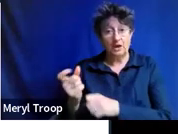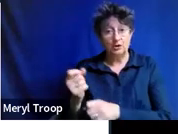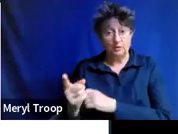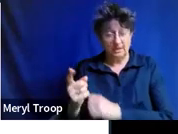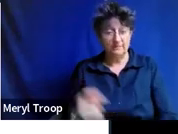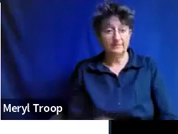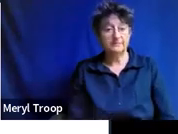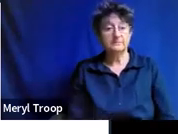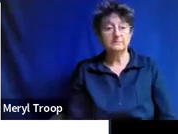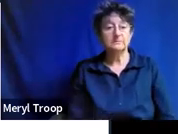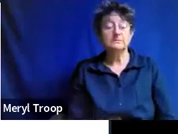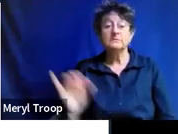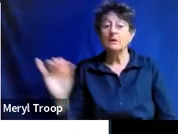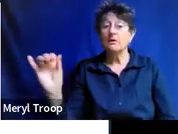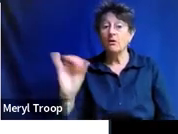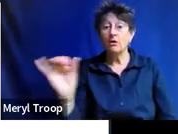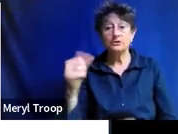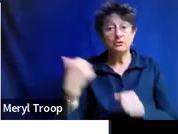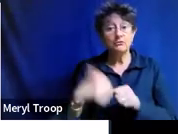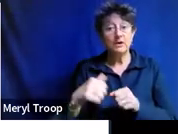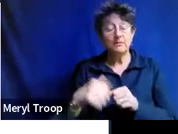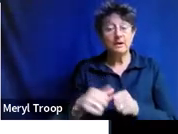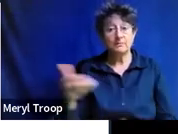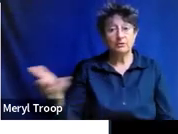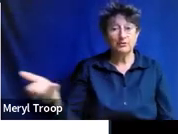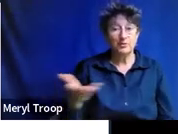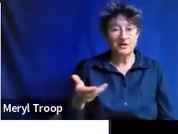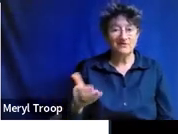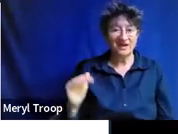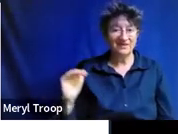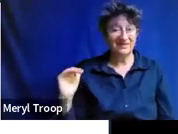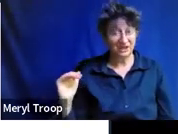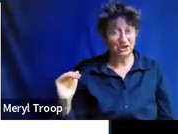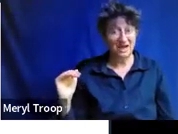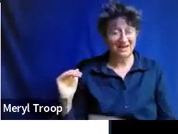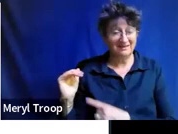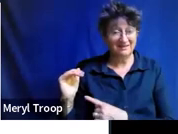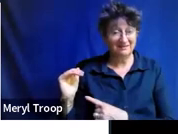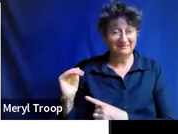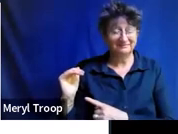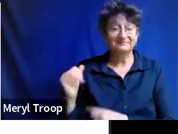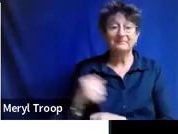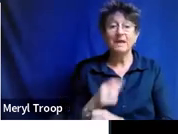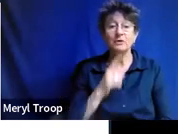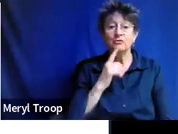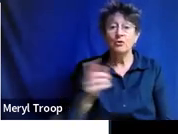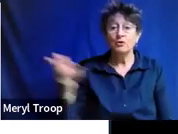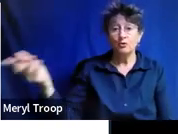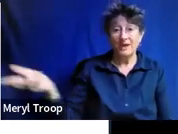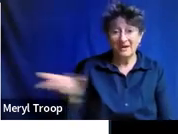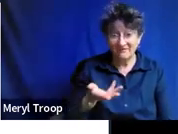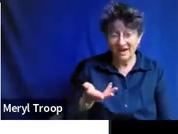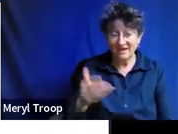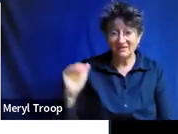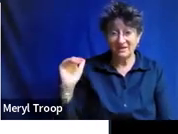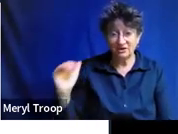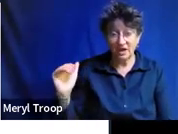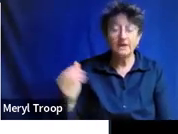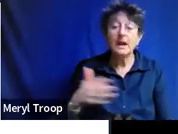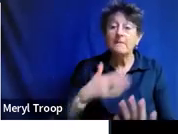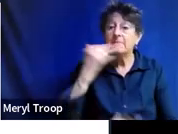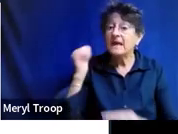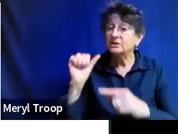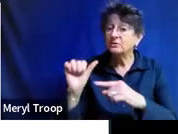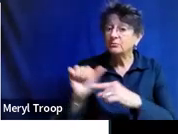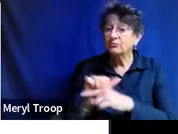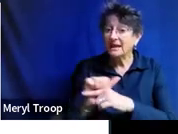And then also remembering to invite the child. So you want to make sure that you're inviting them. Best practice is